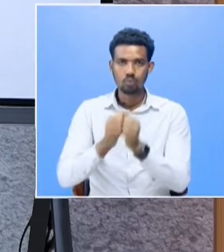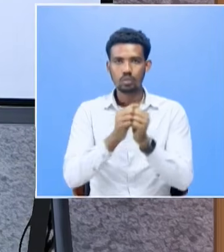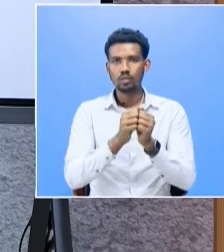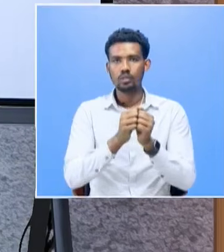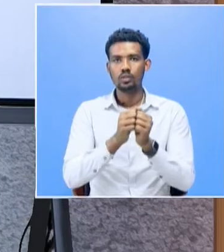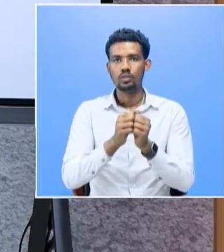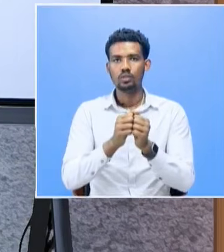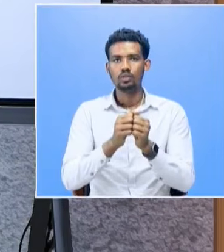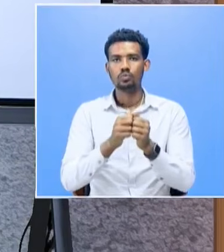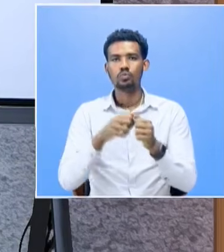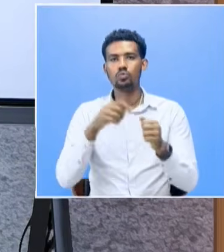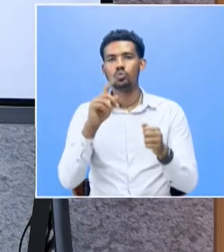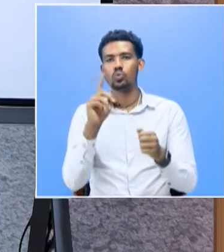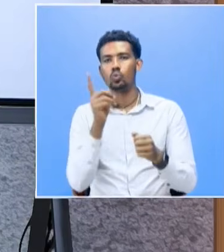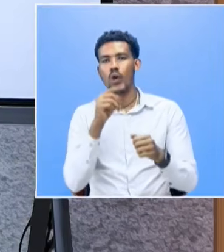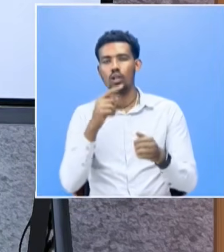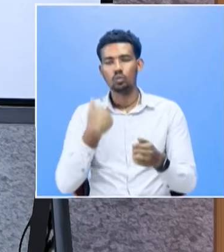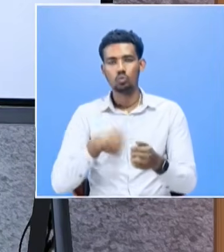what we learned today.